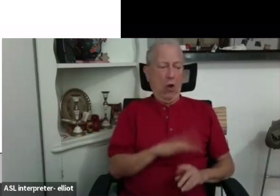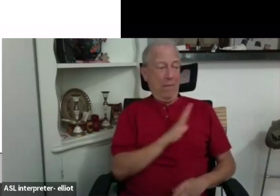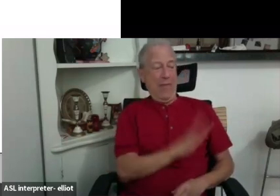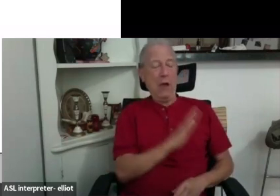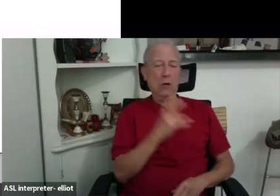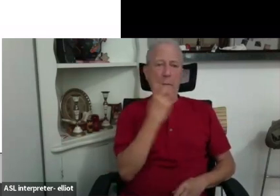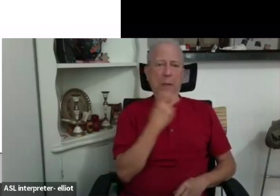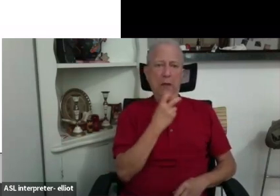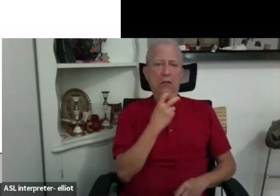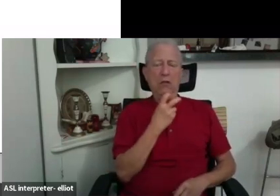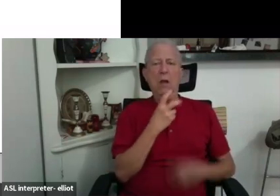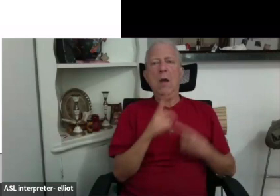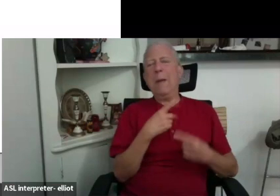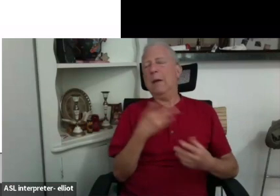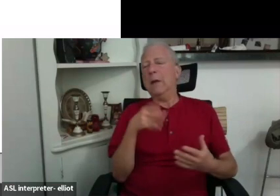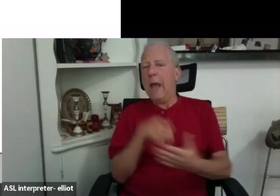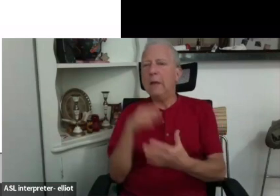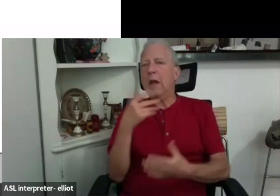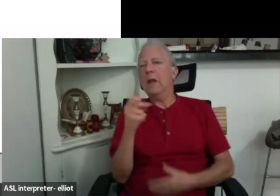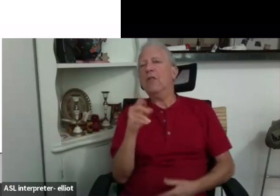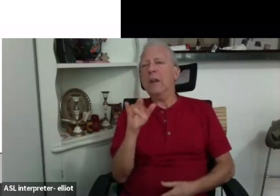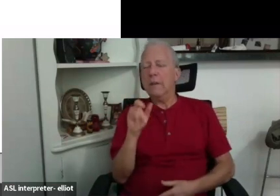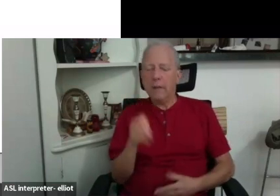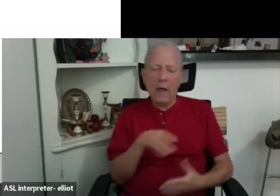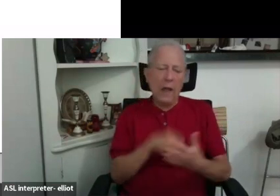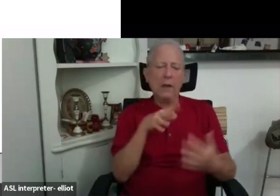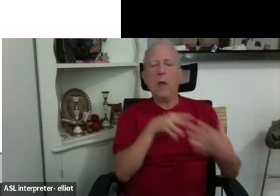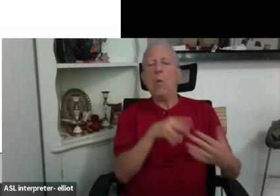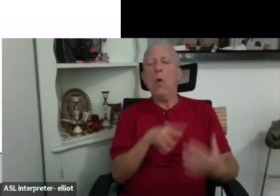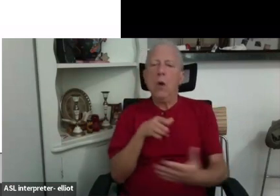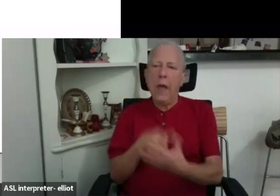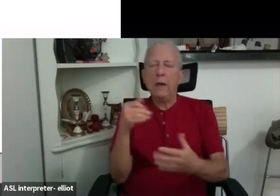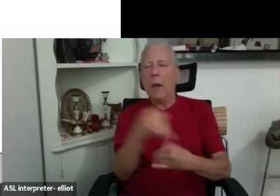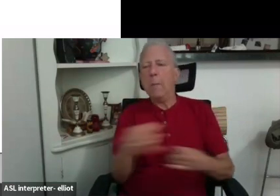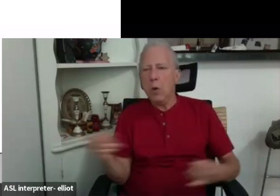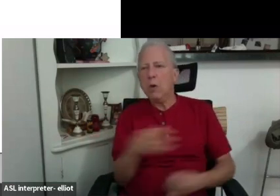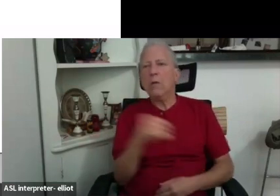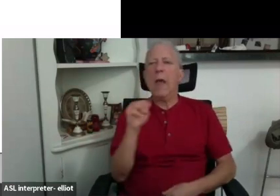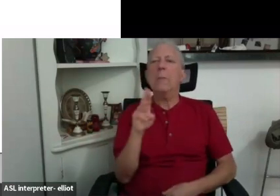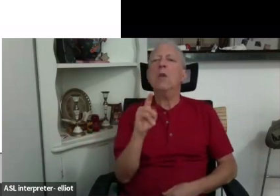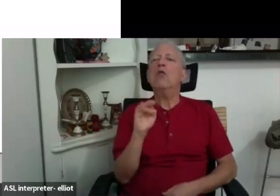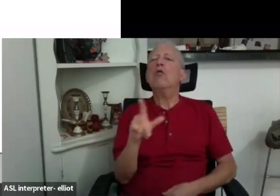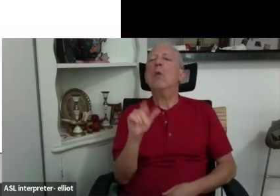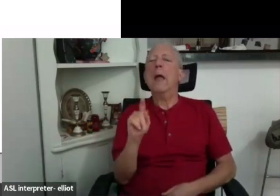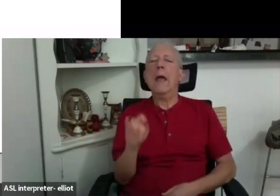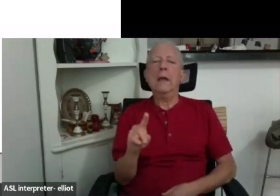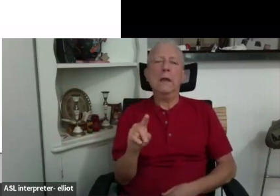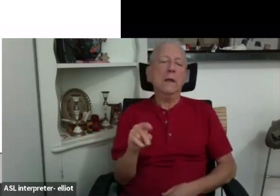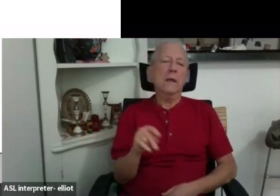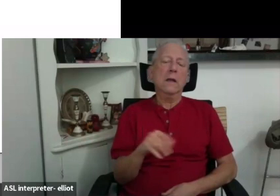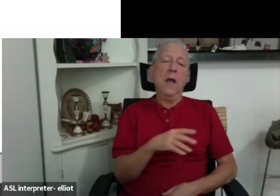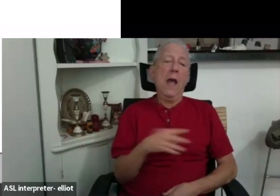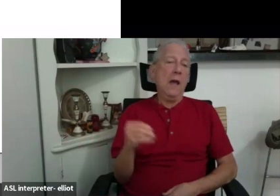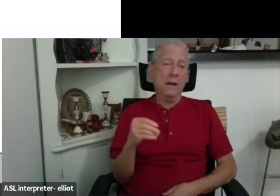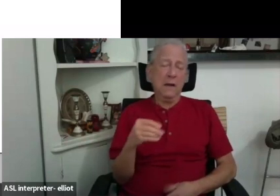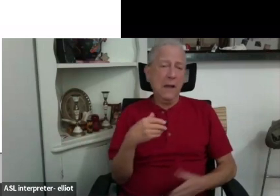regarding anti-genocide, anti-war, anti-borders, and mutual aid. And, you know, even